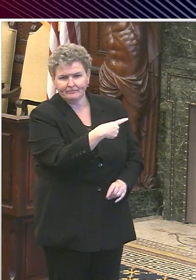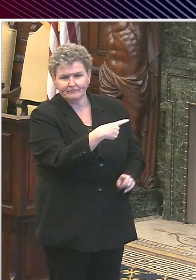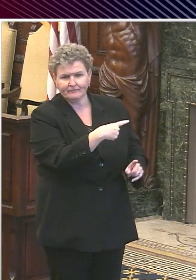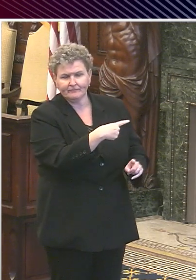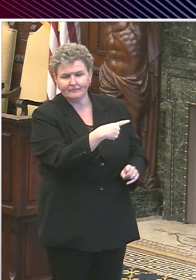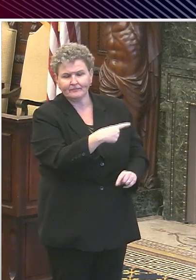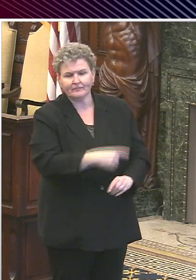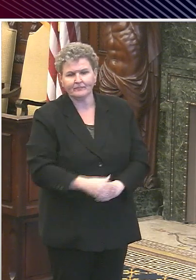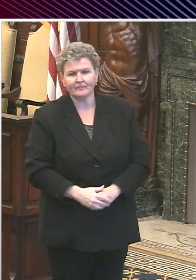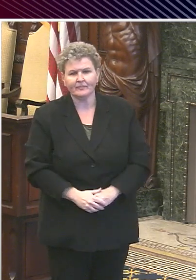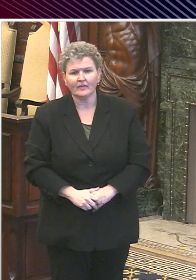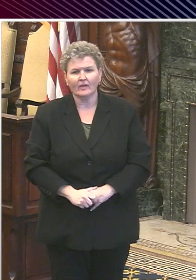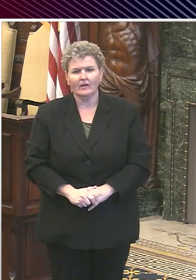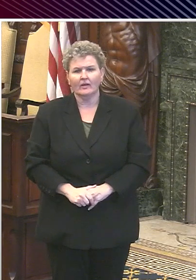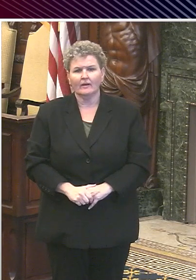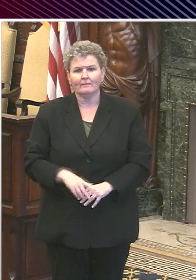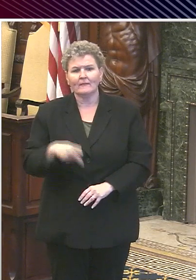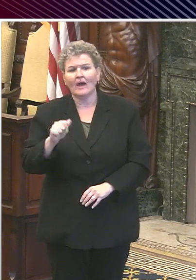Pat, you're up.